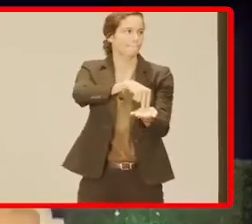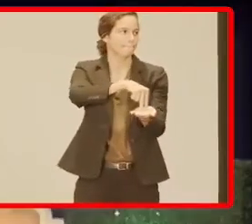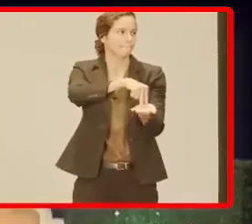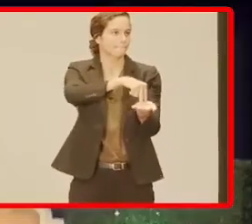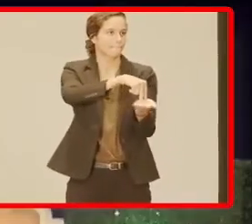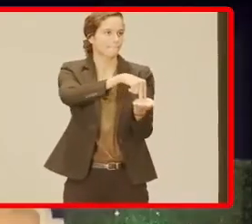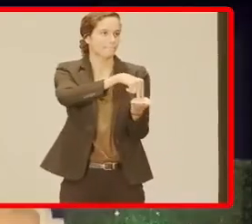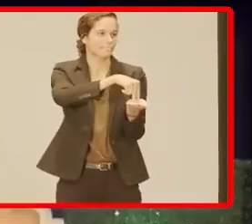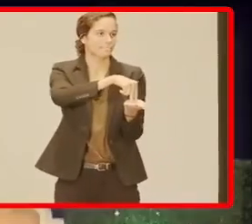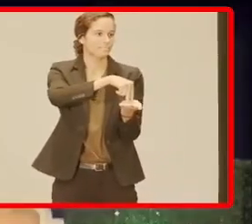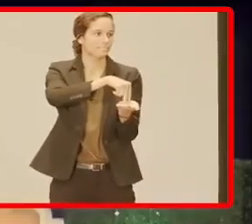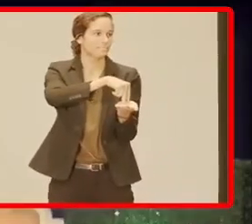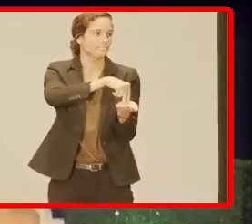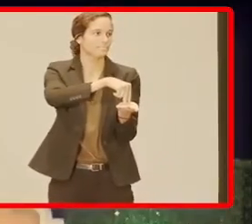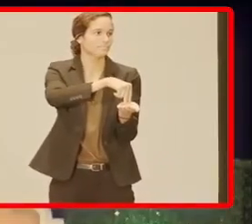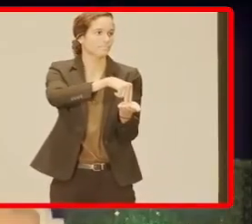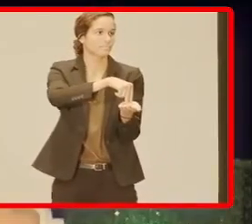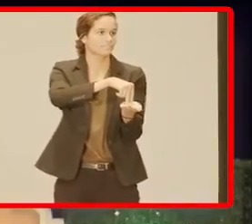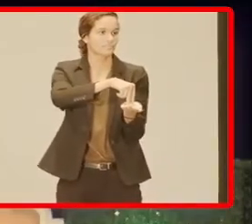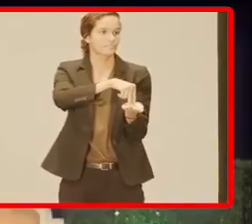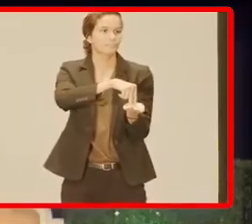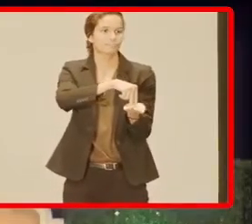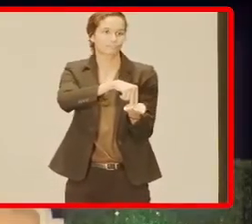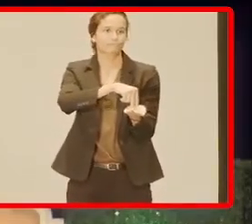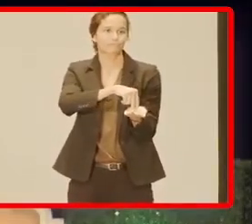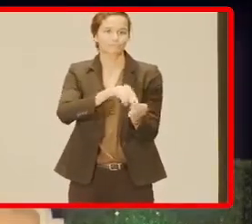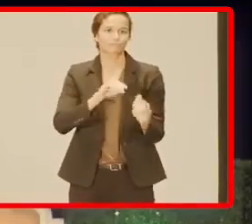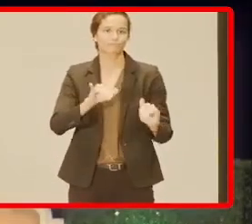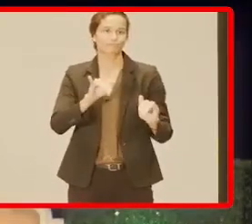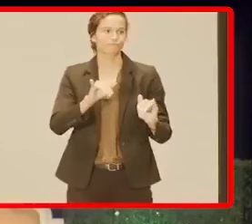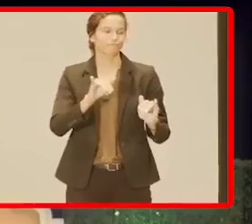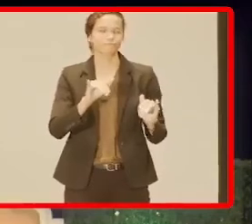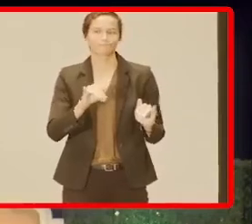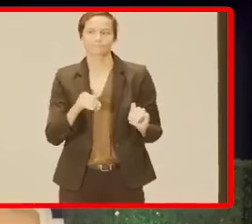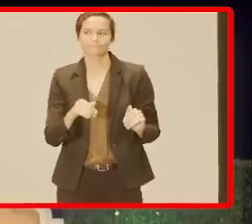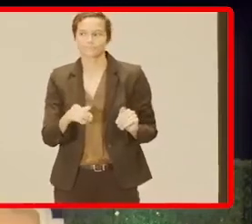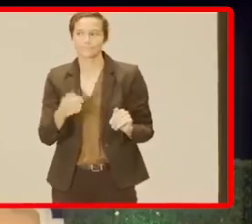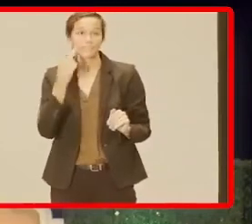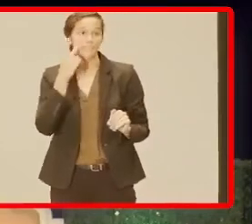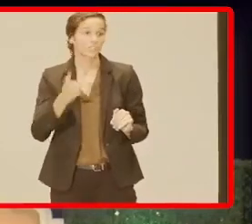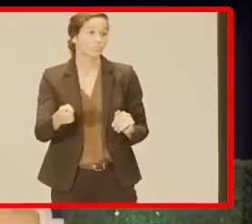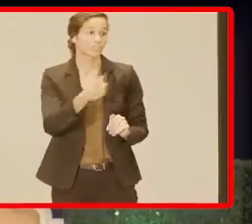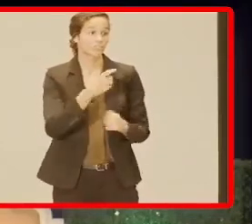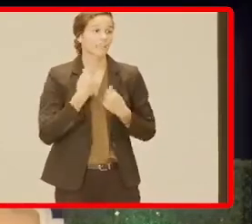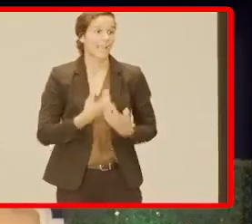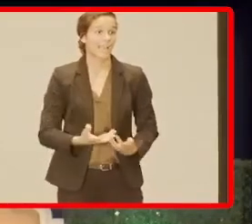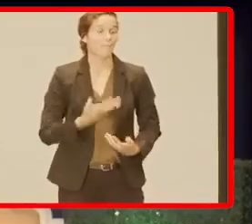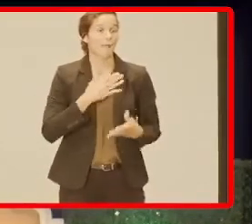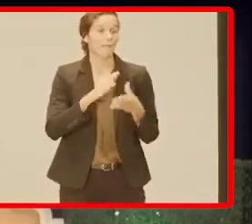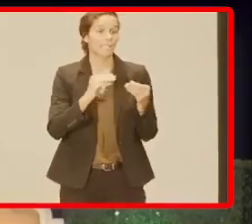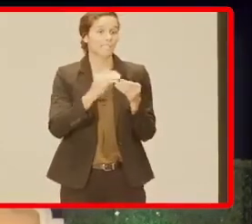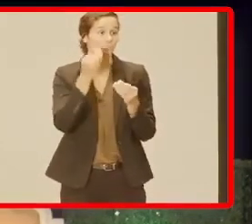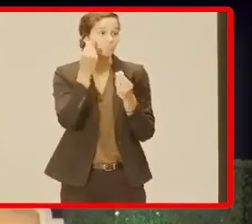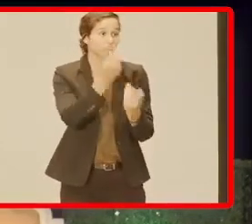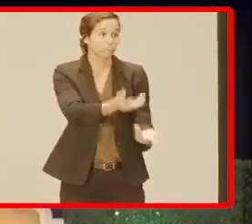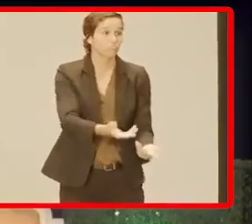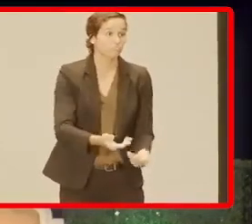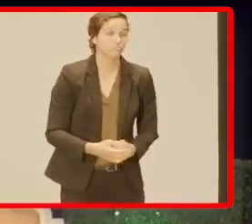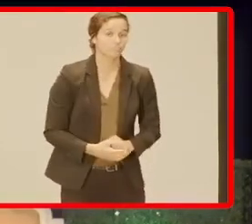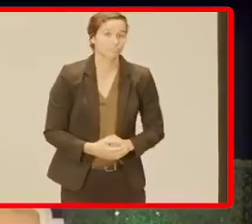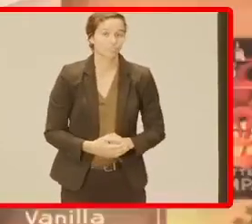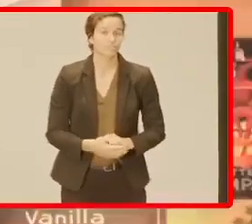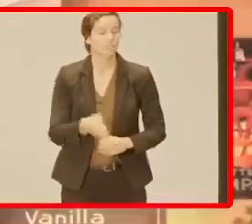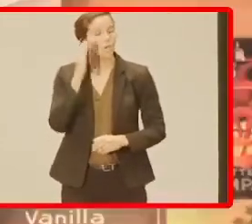Here is my message. We will make people happy. We're going to make a